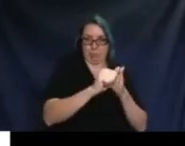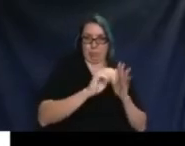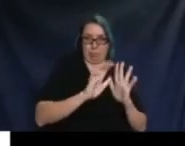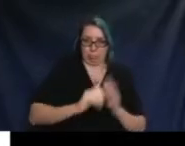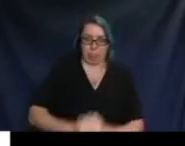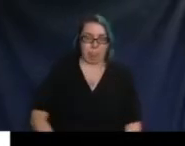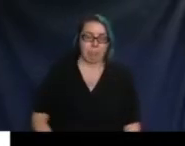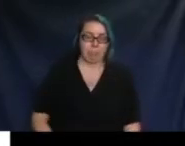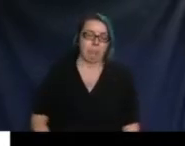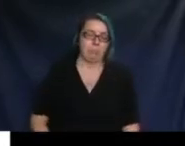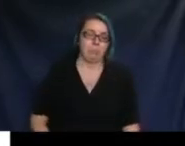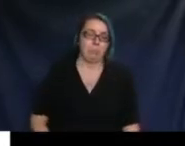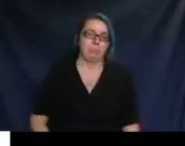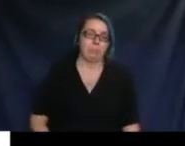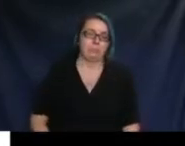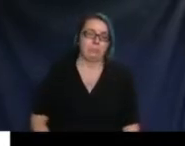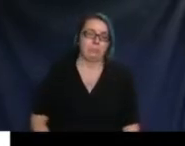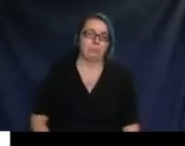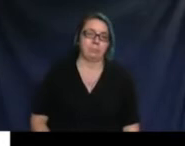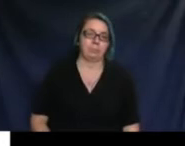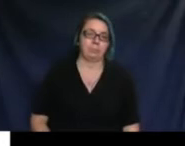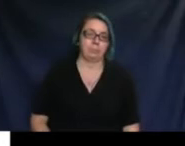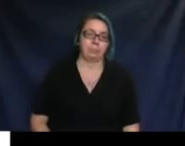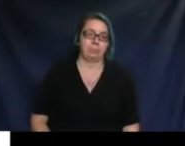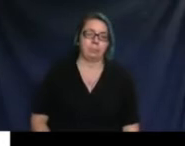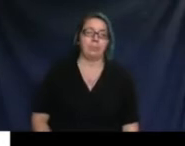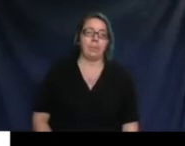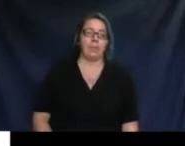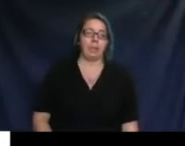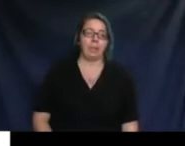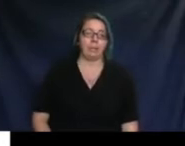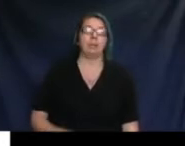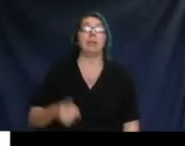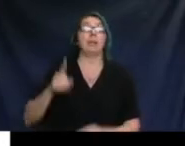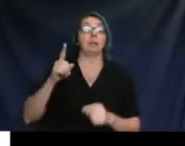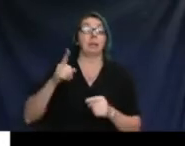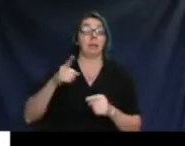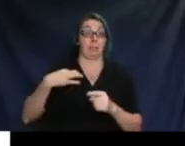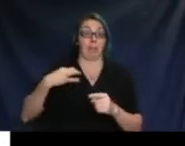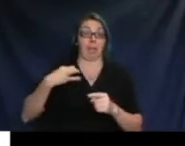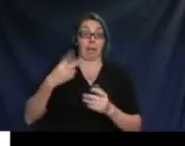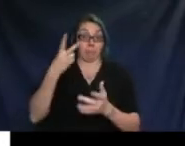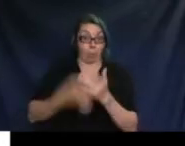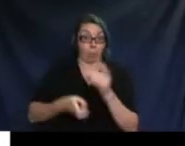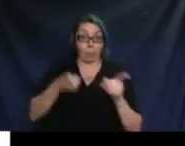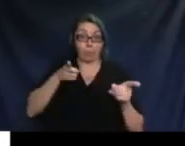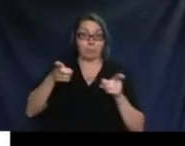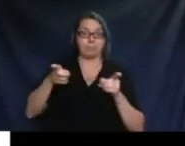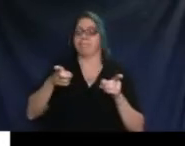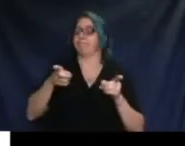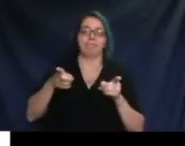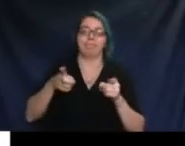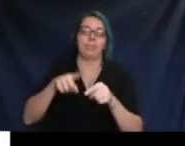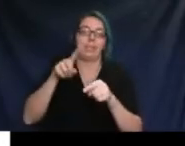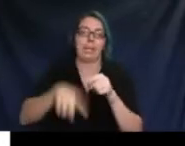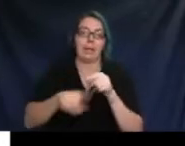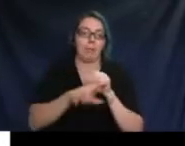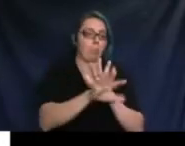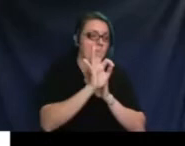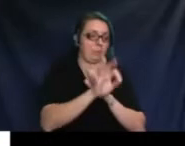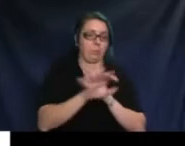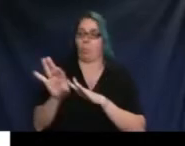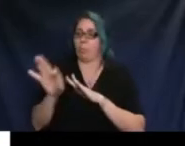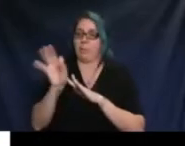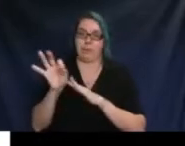But you can't apply for both. I want to just clarify that. You can't apply for both a Nuit Blanche project and a Year of Public Art project. You have